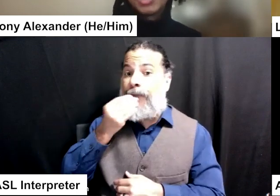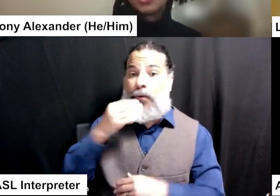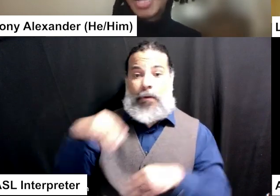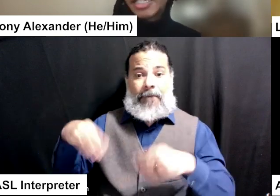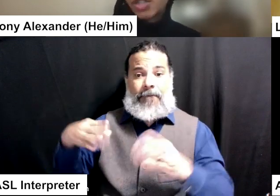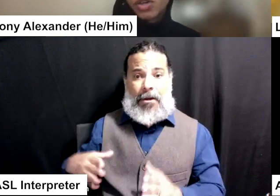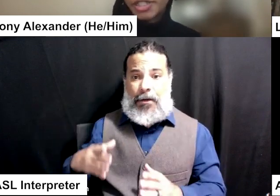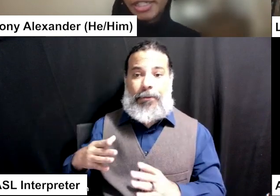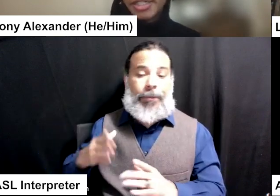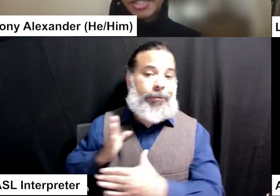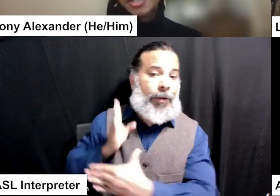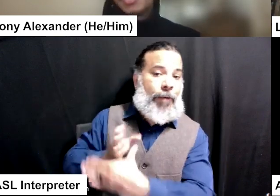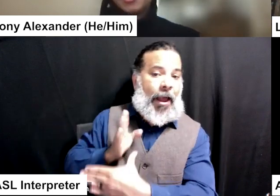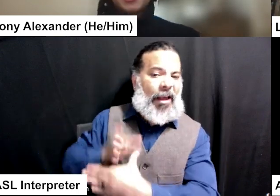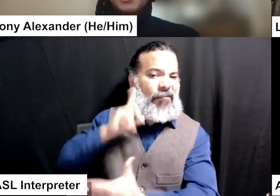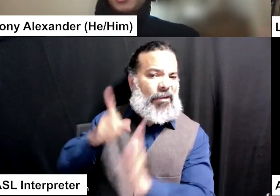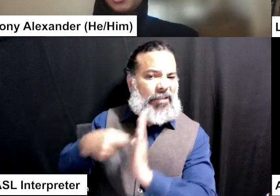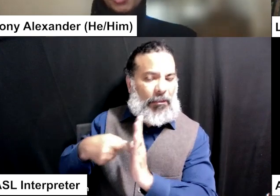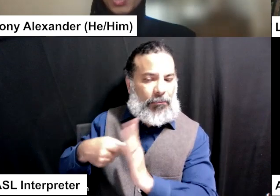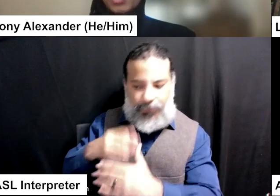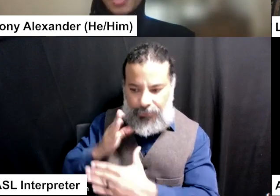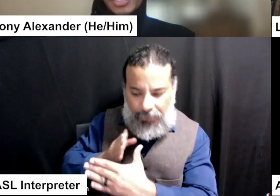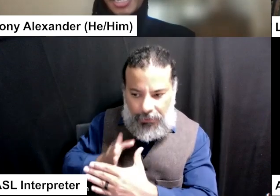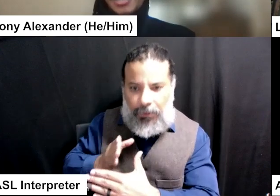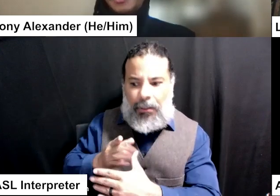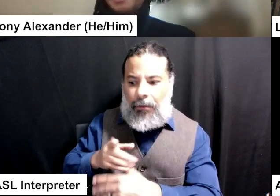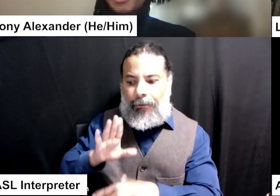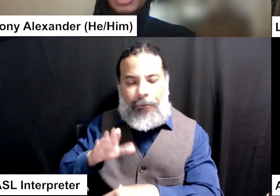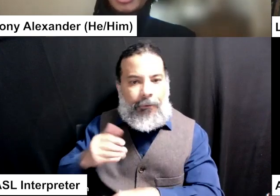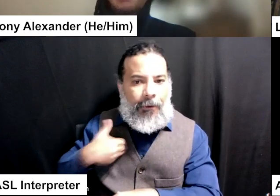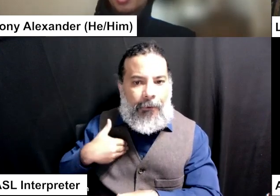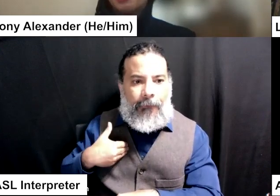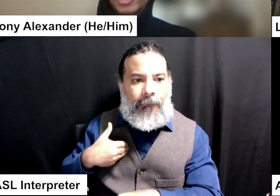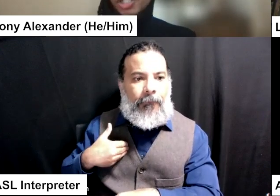was being harassed, for instance, about whether or not they had